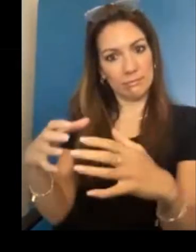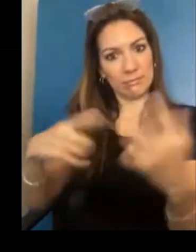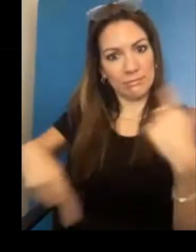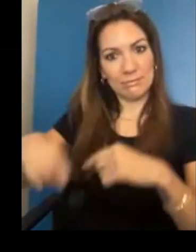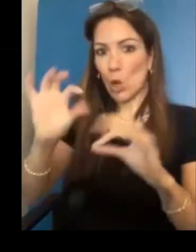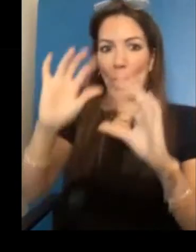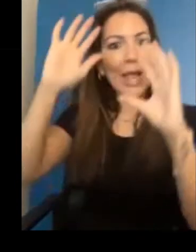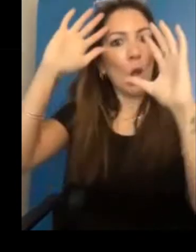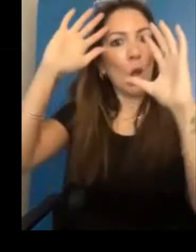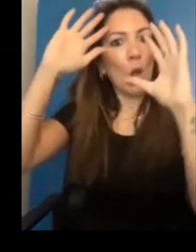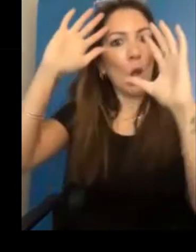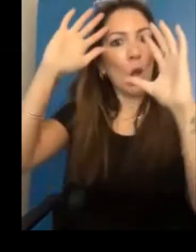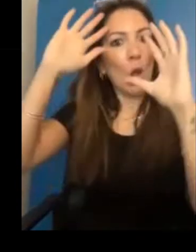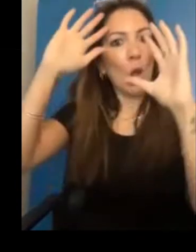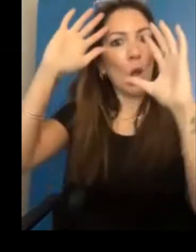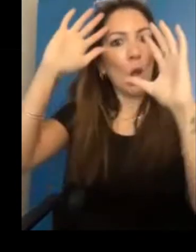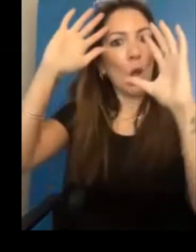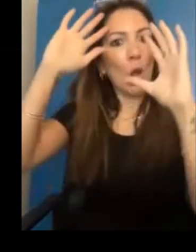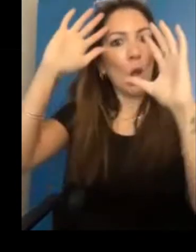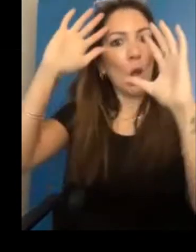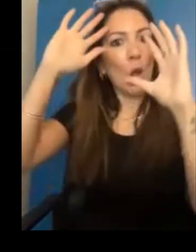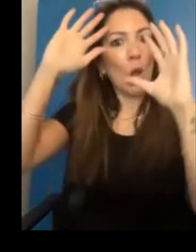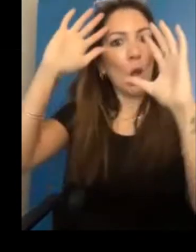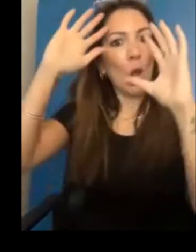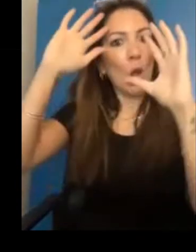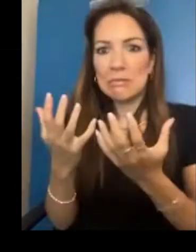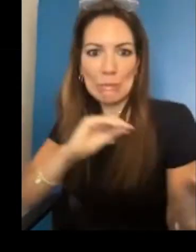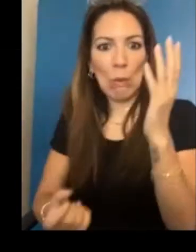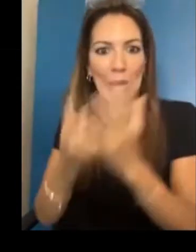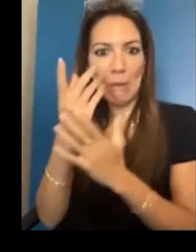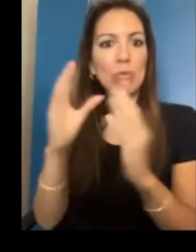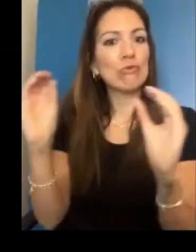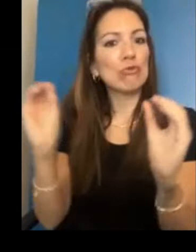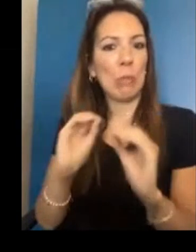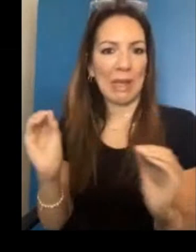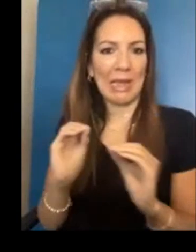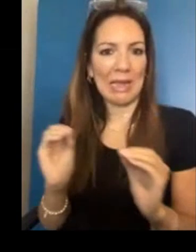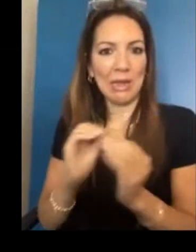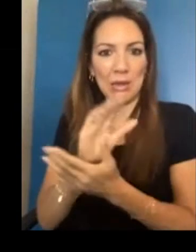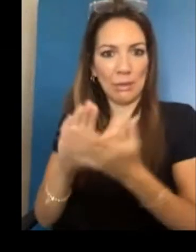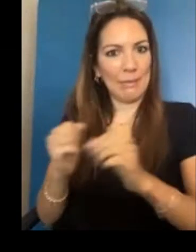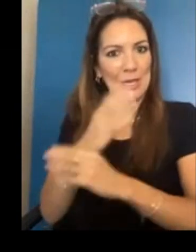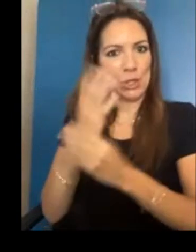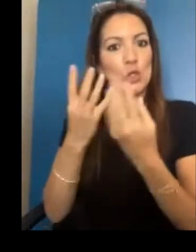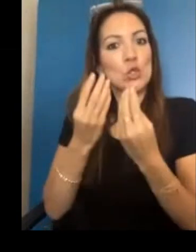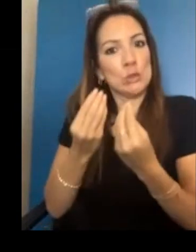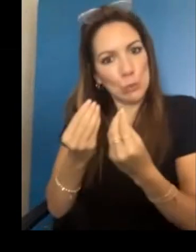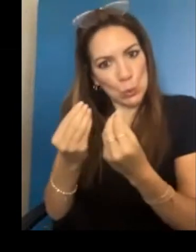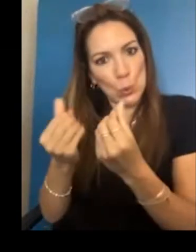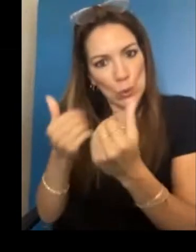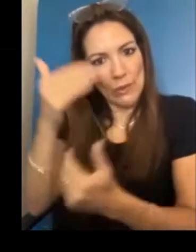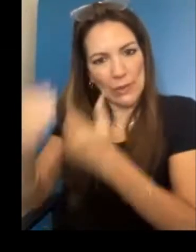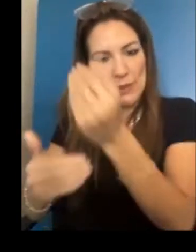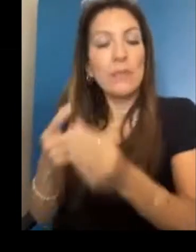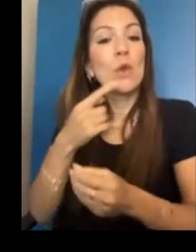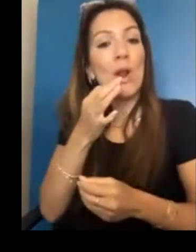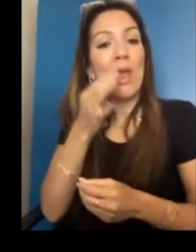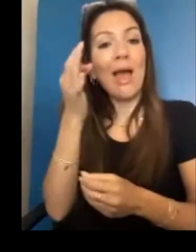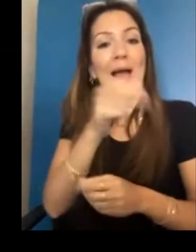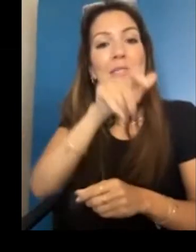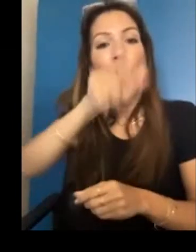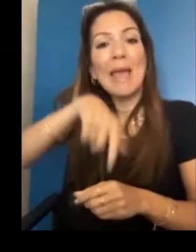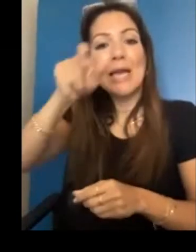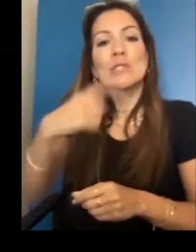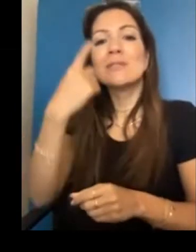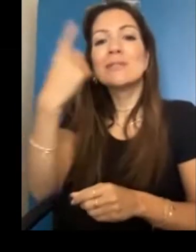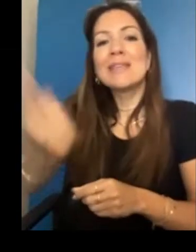concerns about things going missing or people worrying about where their belongings are. we will ask our patients to pack their own belongings.